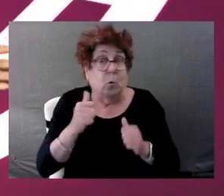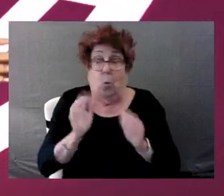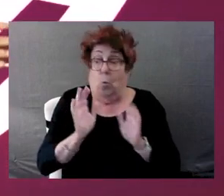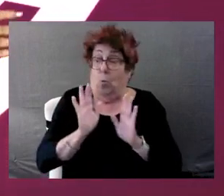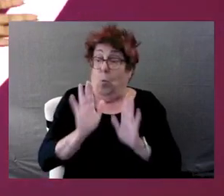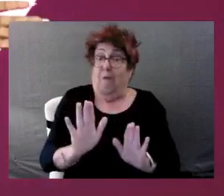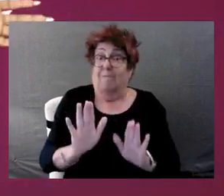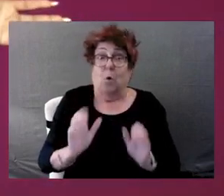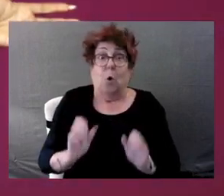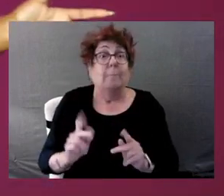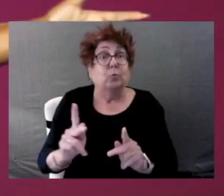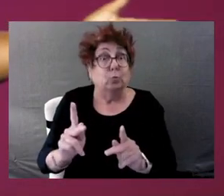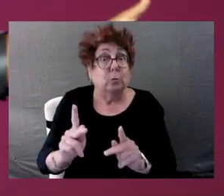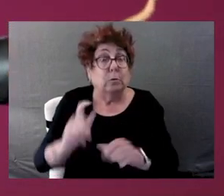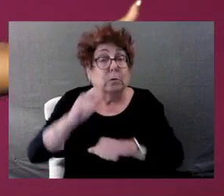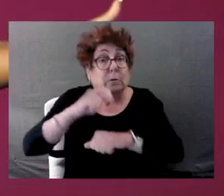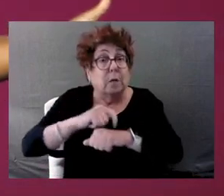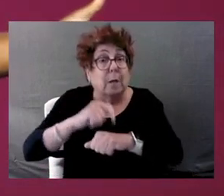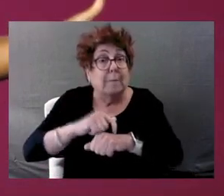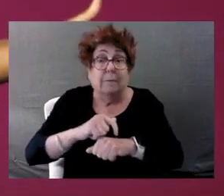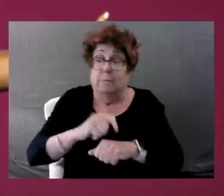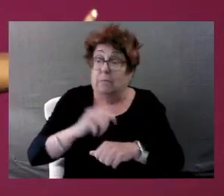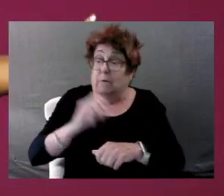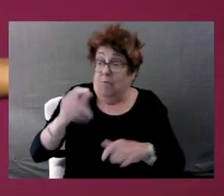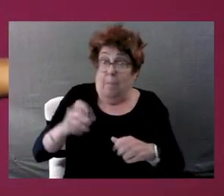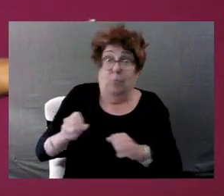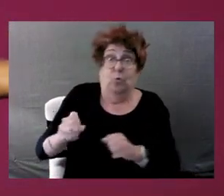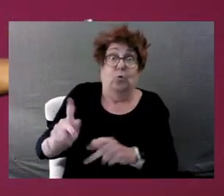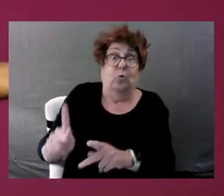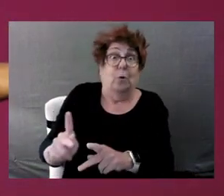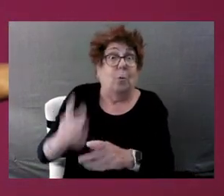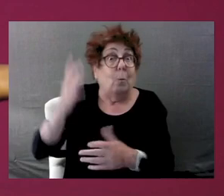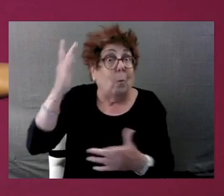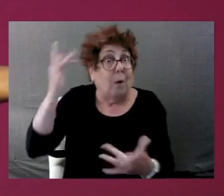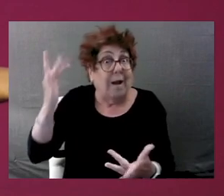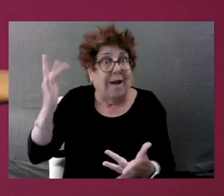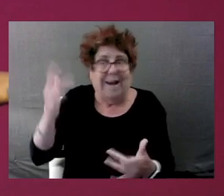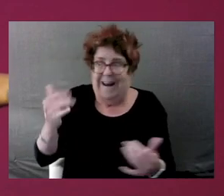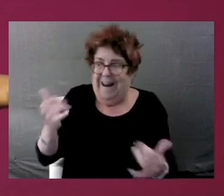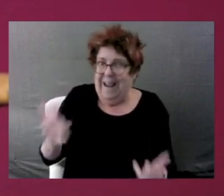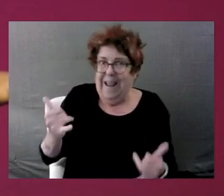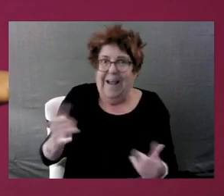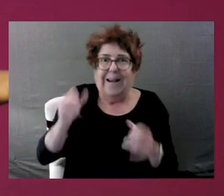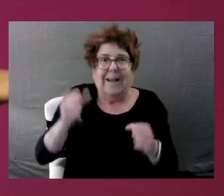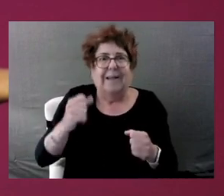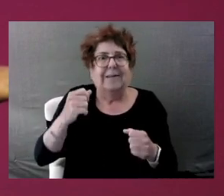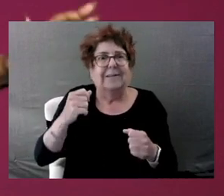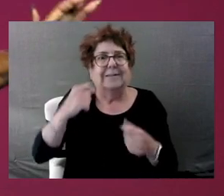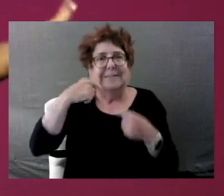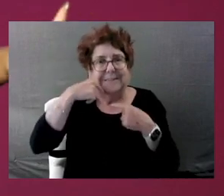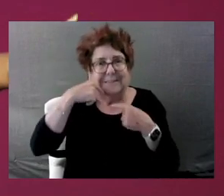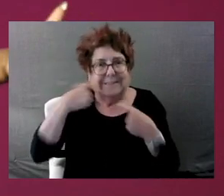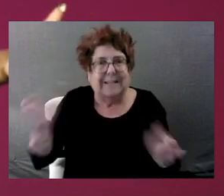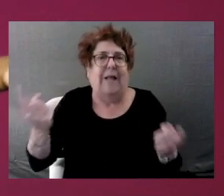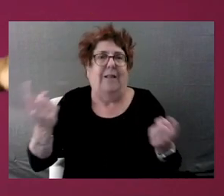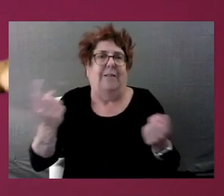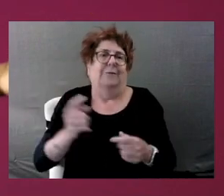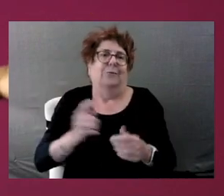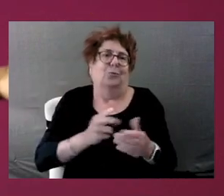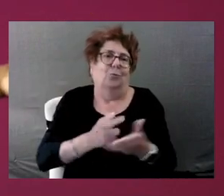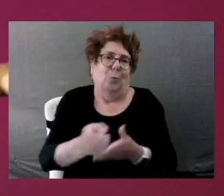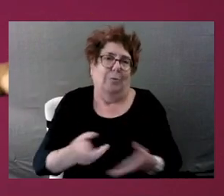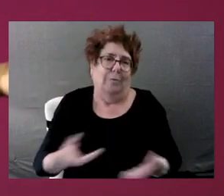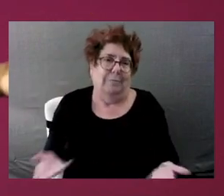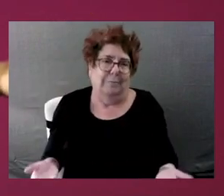opportunity, time of opportunity, because now we can actually tell the truth. We can deal with the